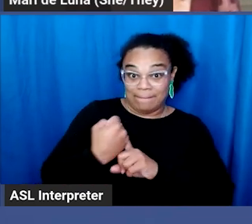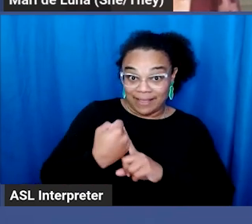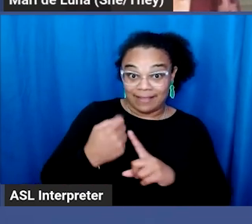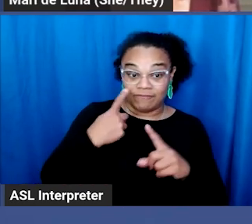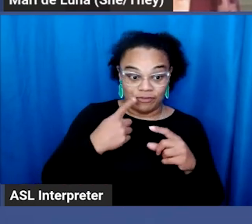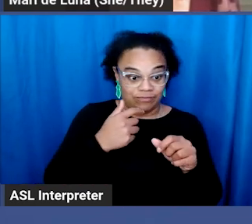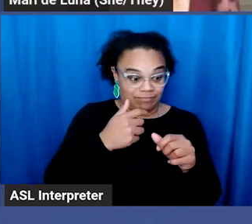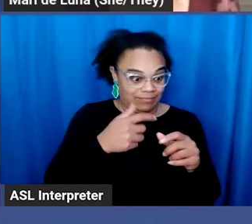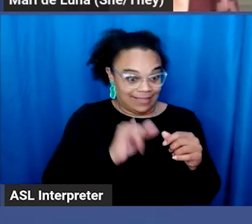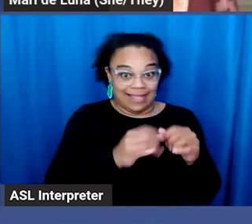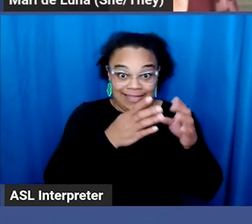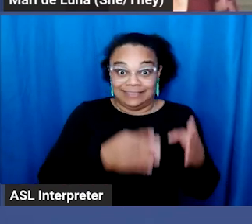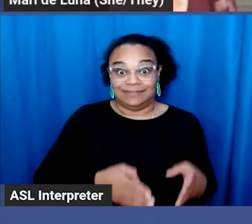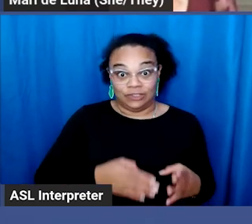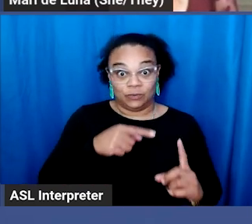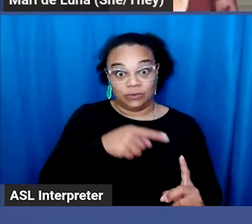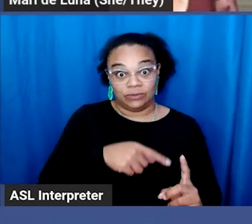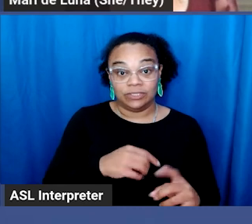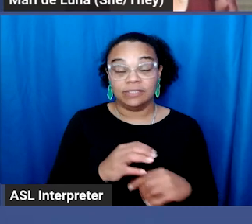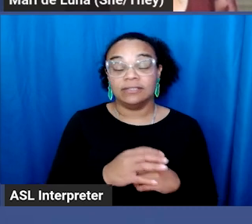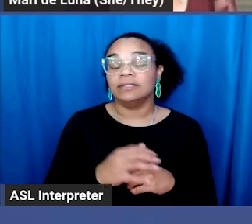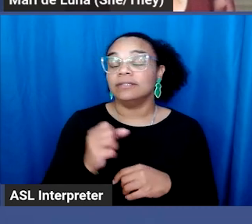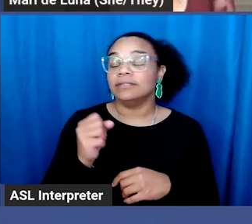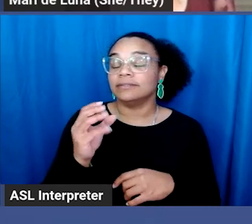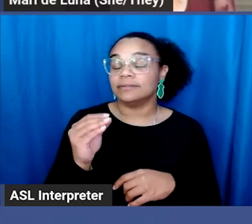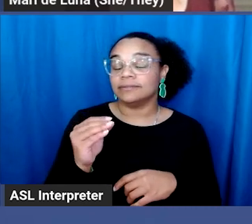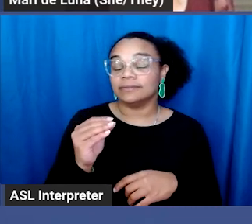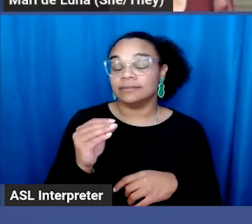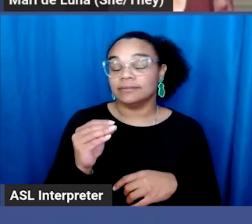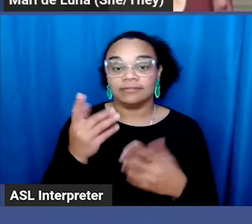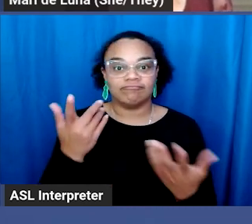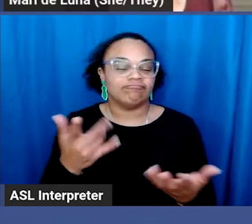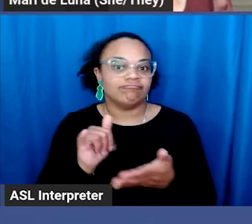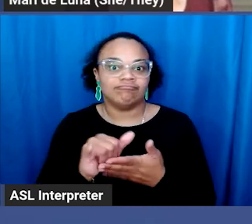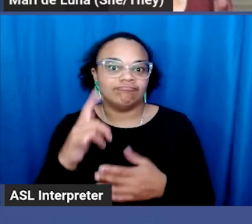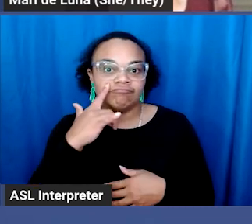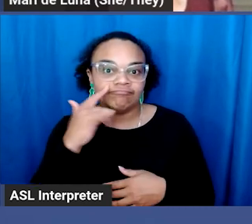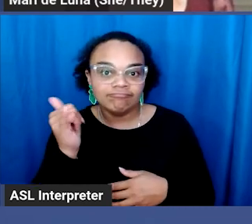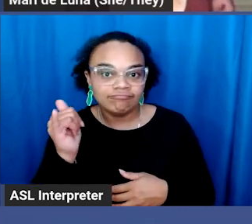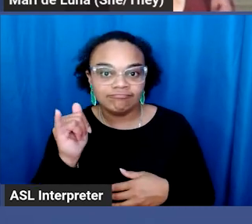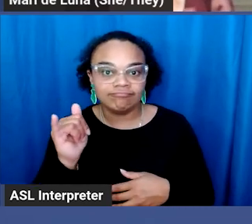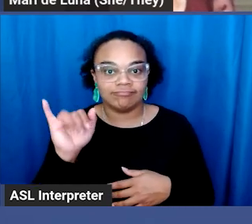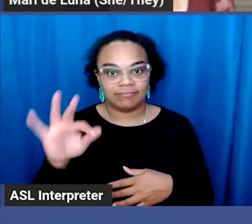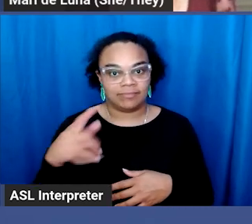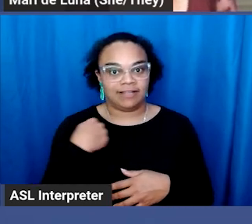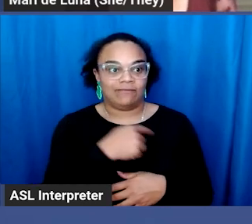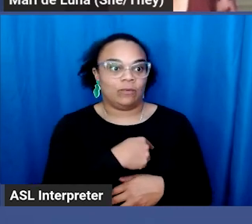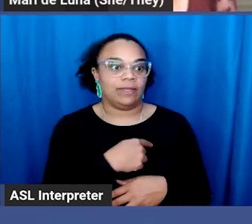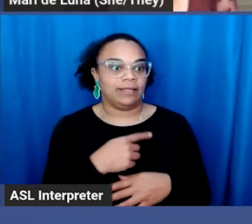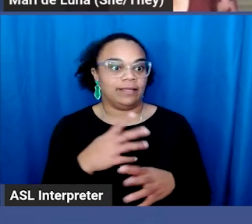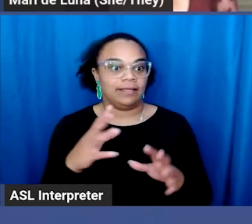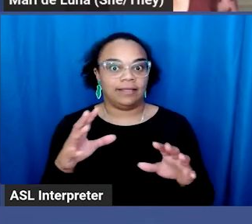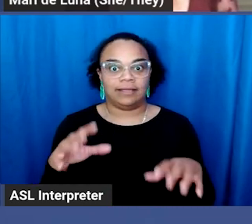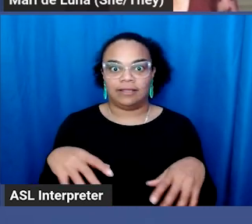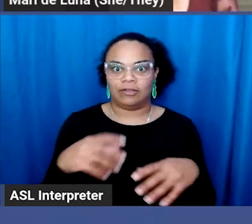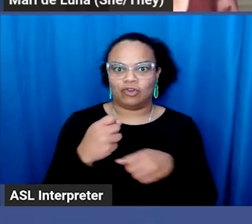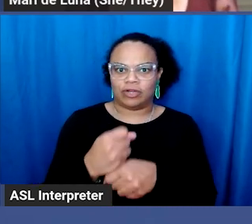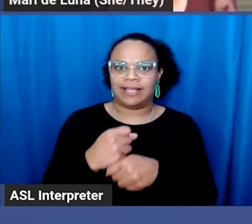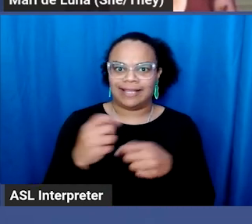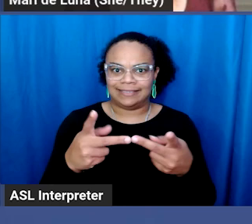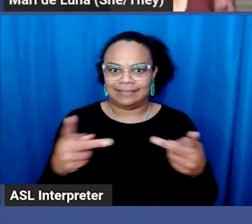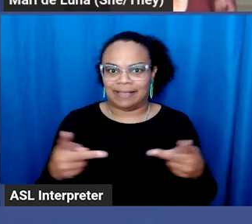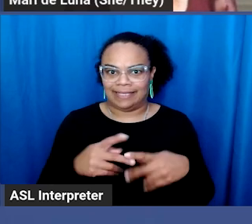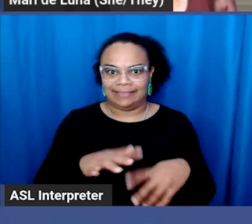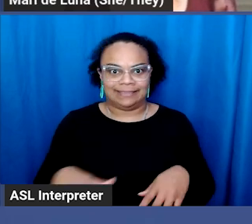of the individual. And so, what would that look like if we were to create spaces where